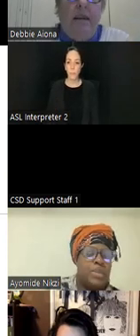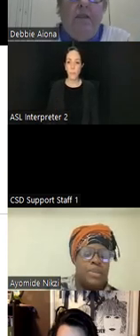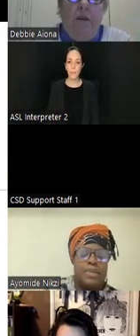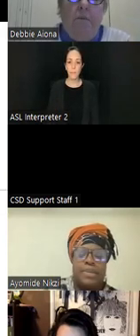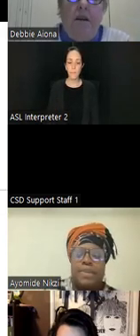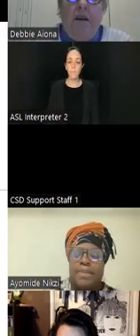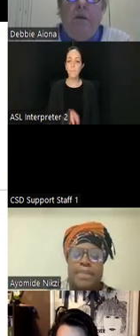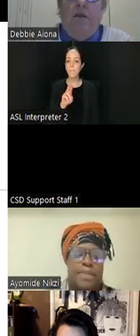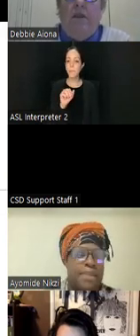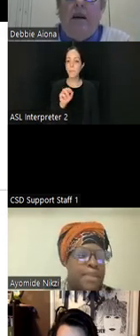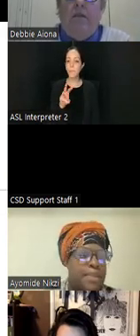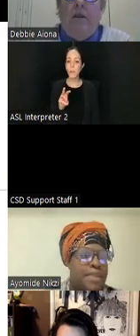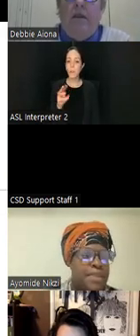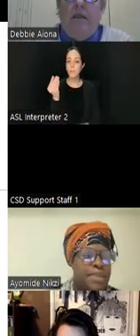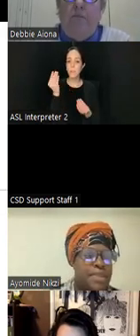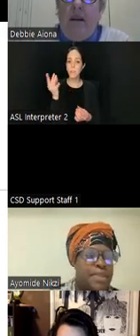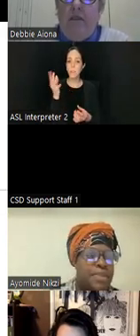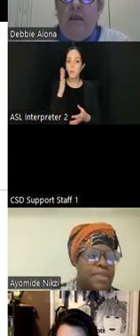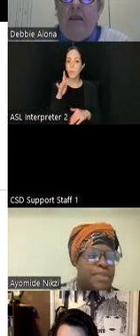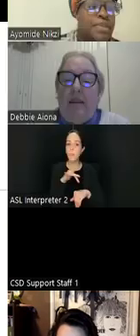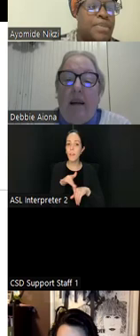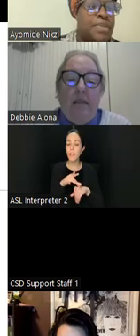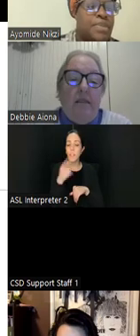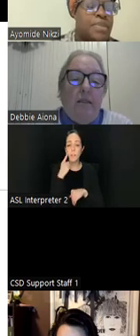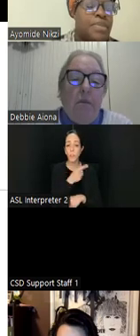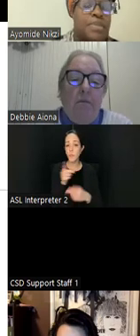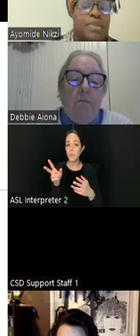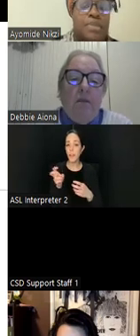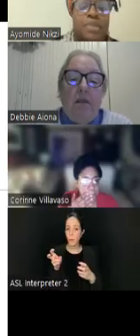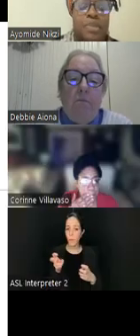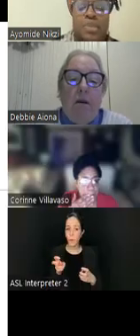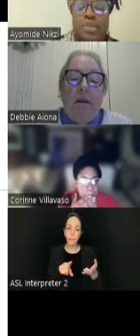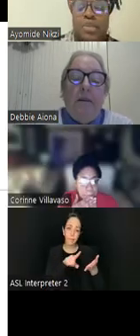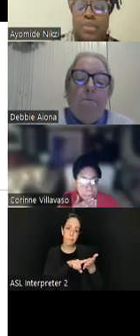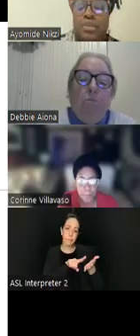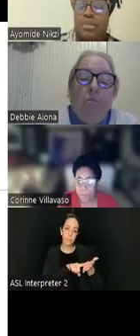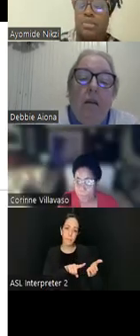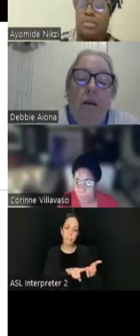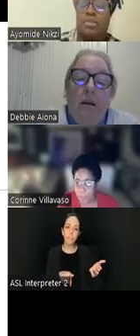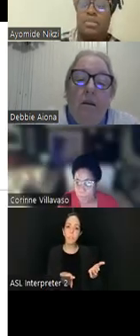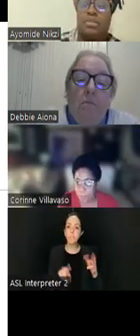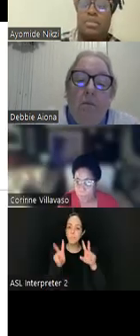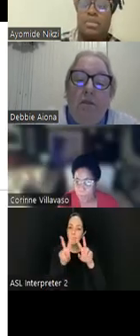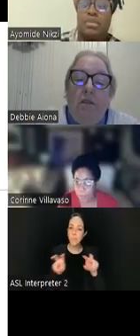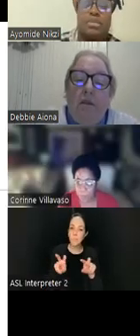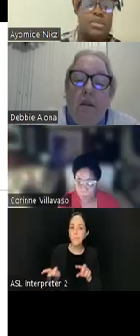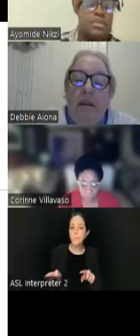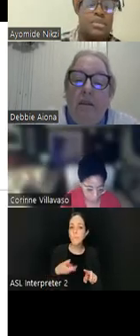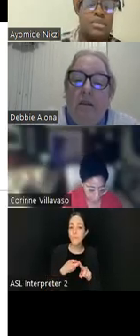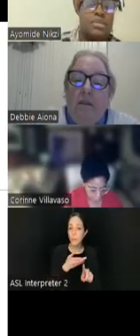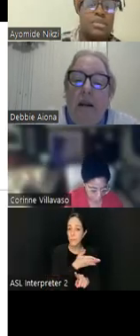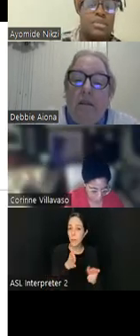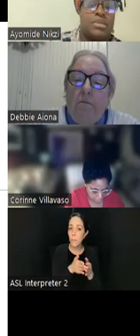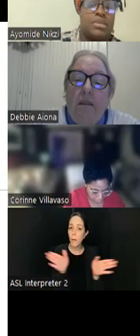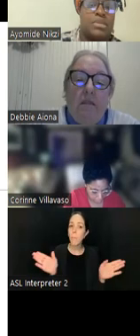Raw data shall be available for download, inspection, and analyses by members of the public. Publishing raw